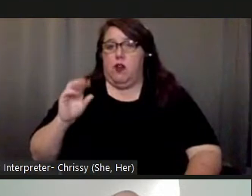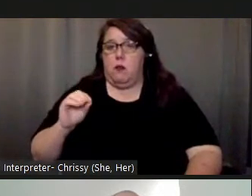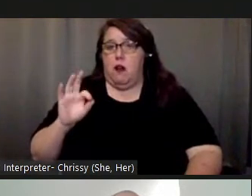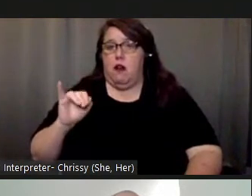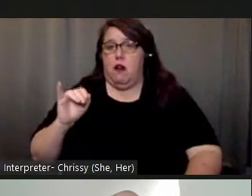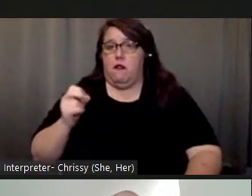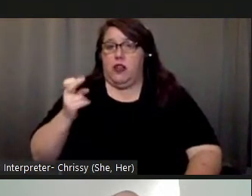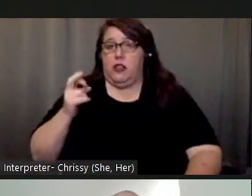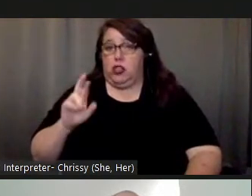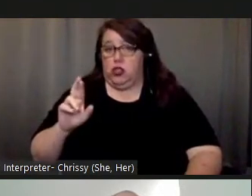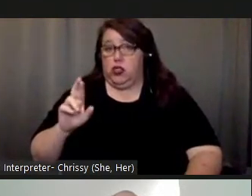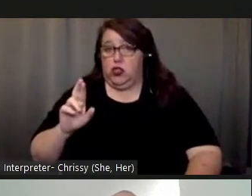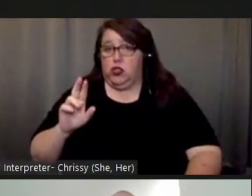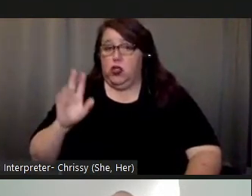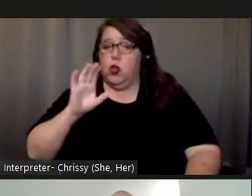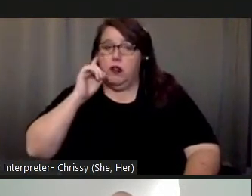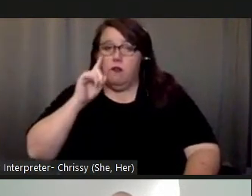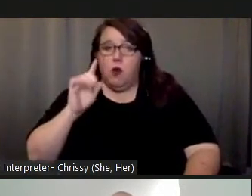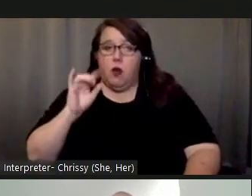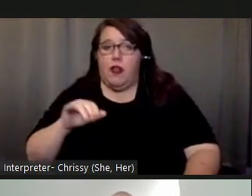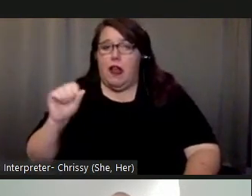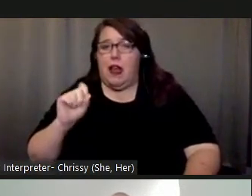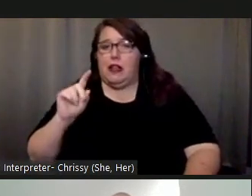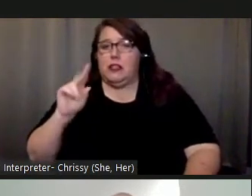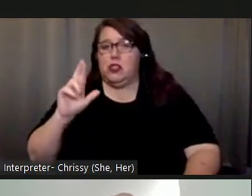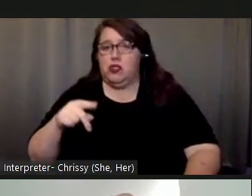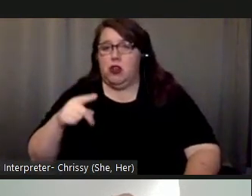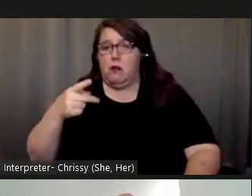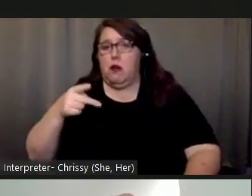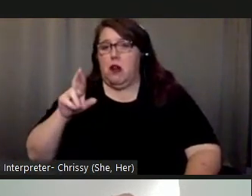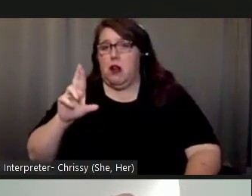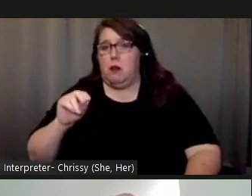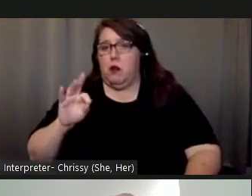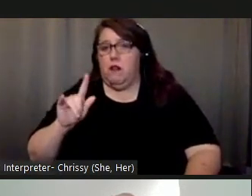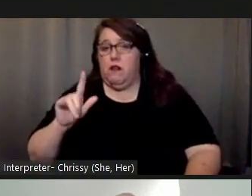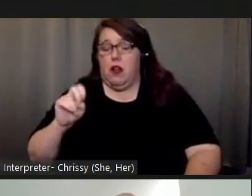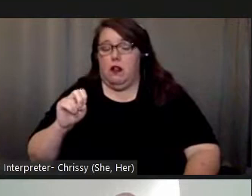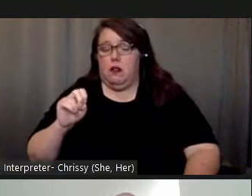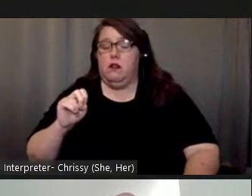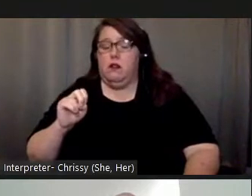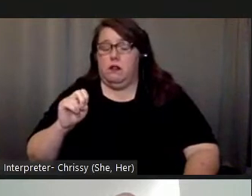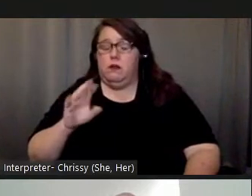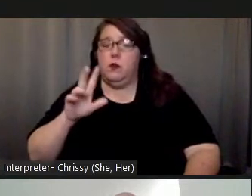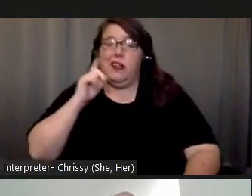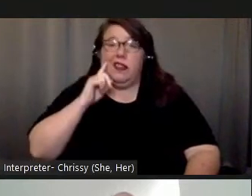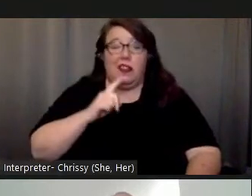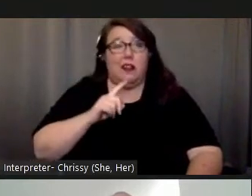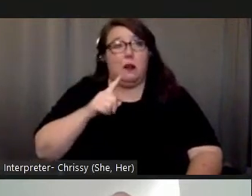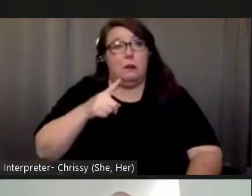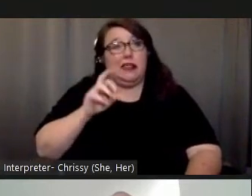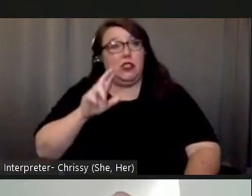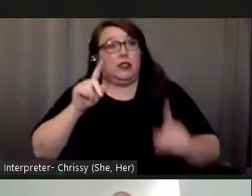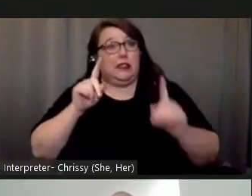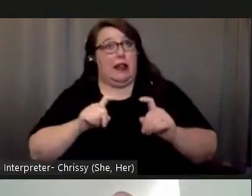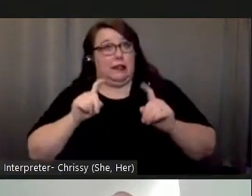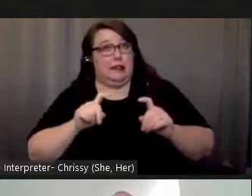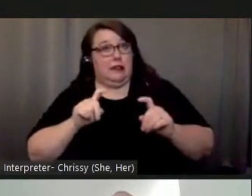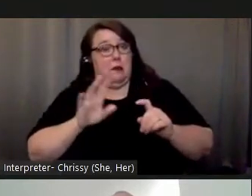signature, what we call S-drop profile. We think that about a third of PCR tests that are being performed on